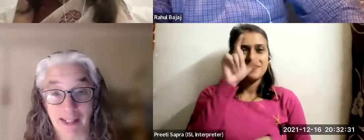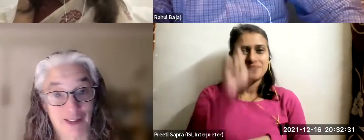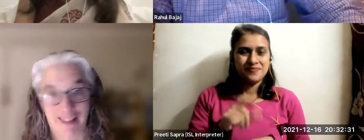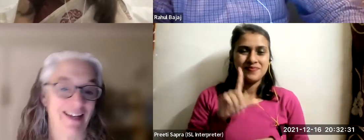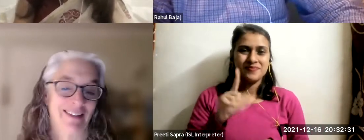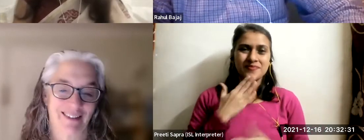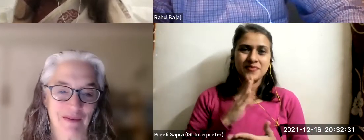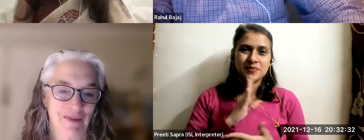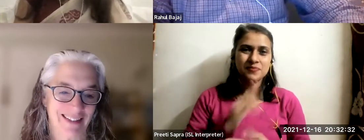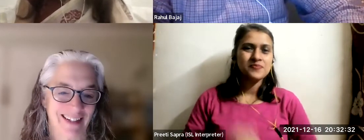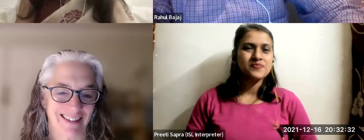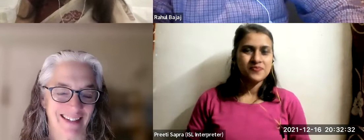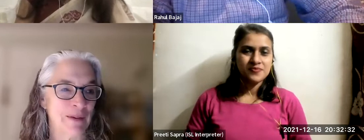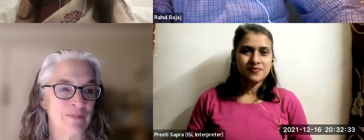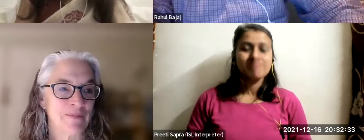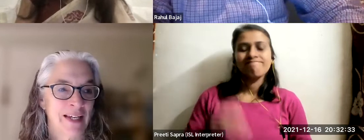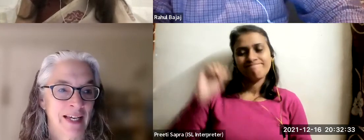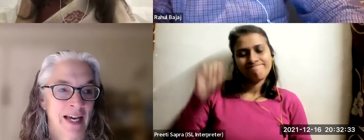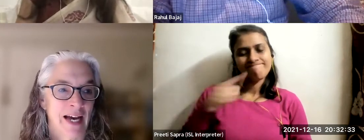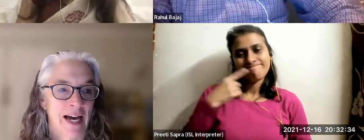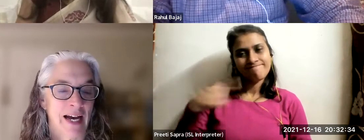So much there, so much there.